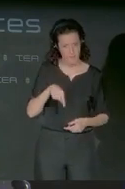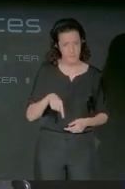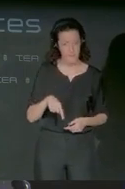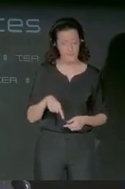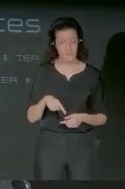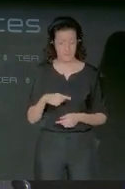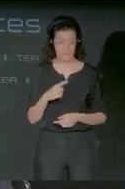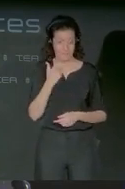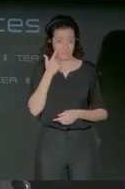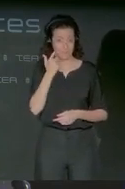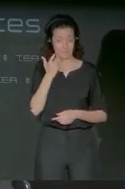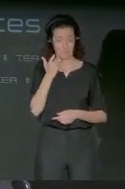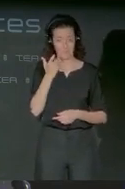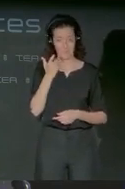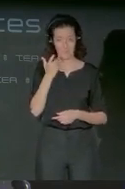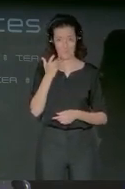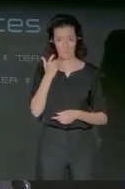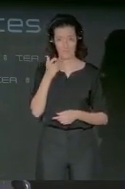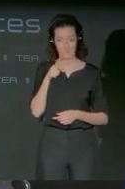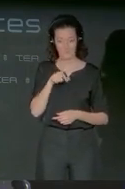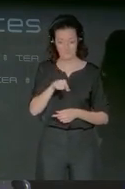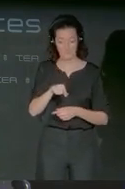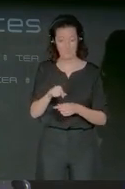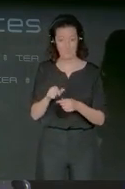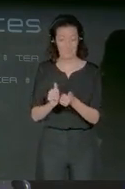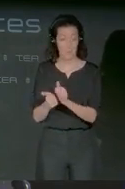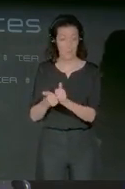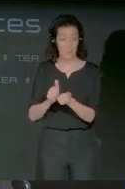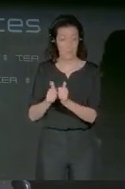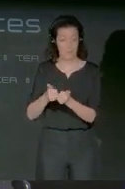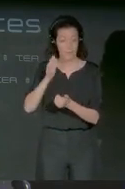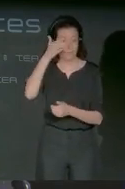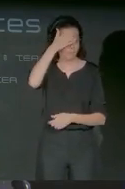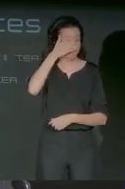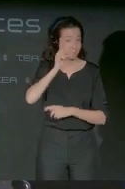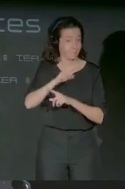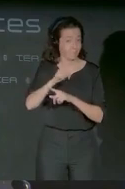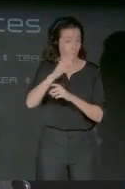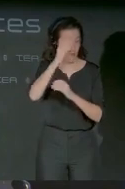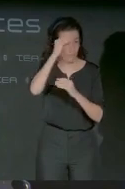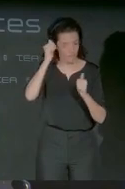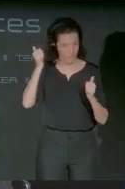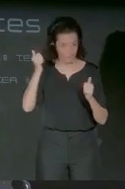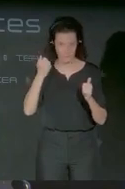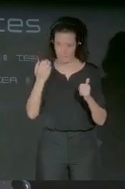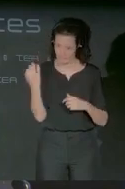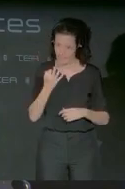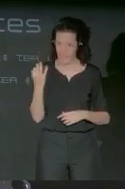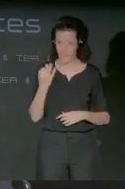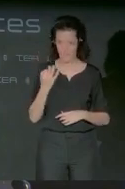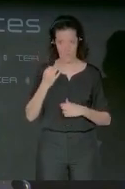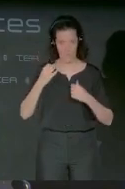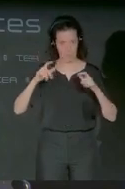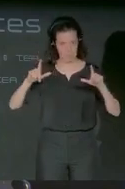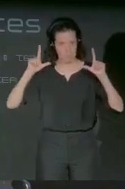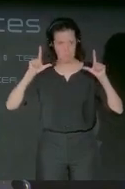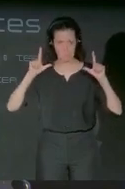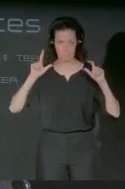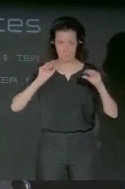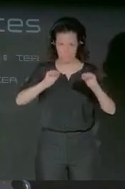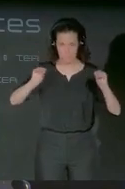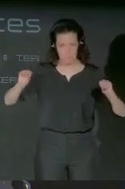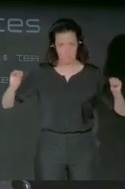now we are in the core of the debate, and the next part is actually secure that we are heard, and the regulation that is built up takes